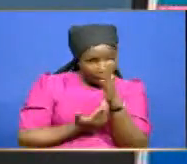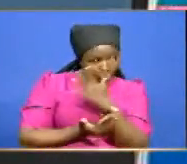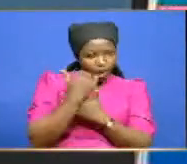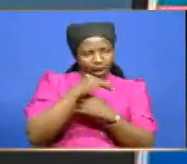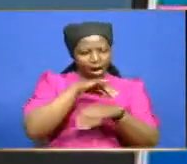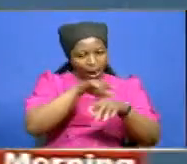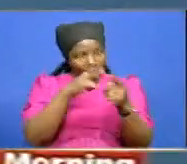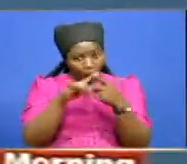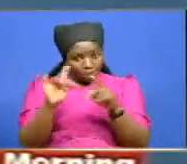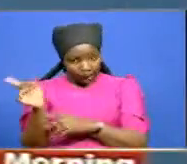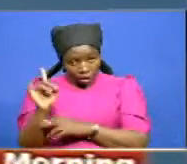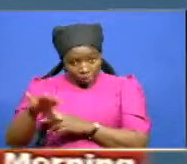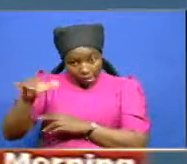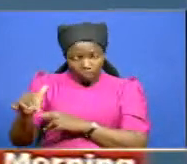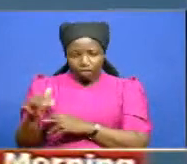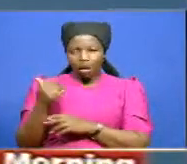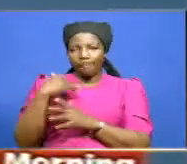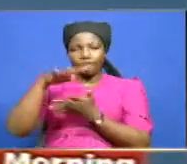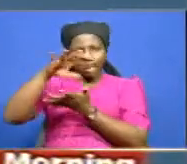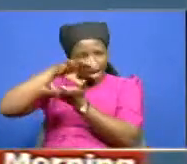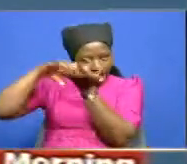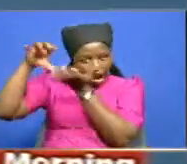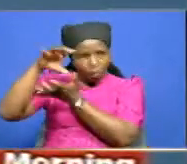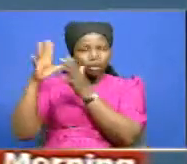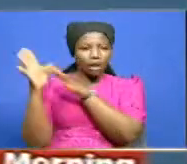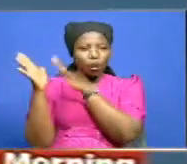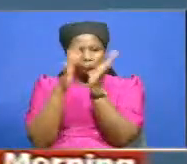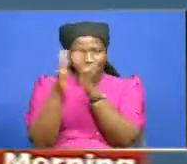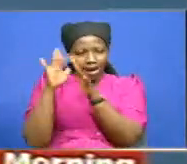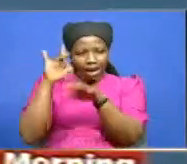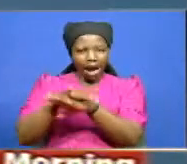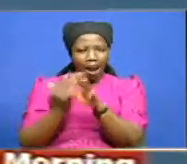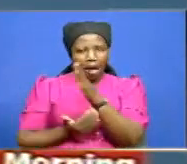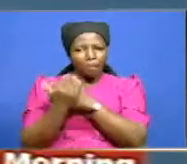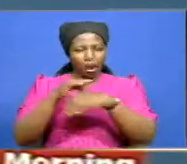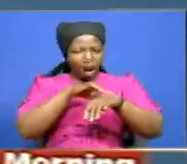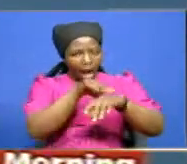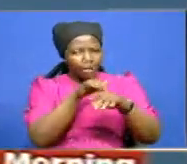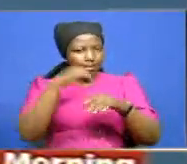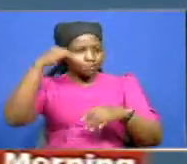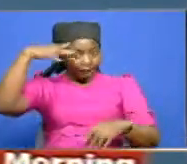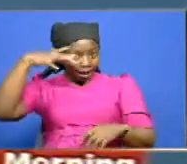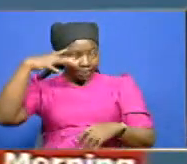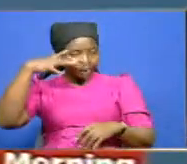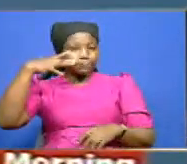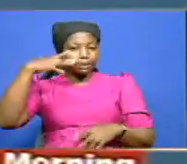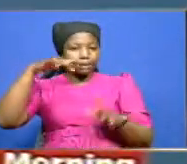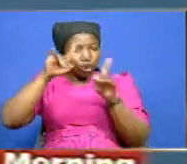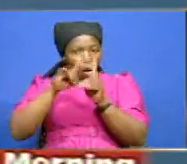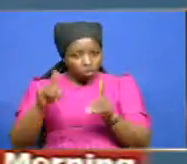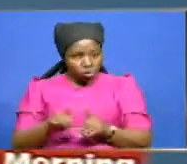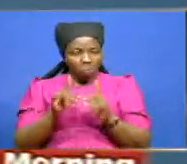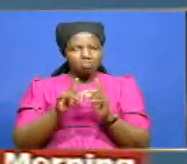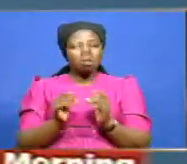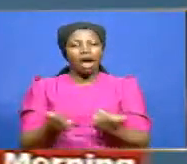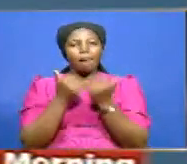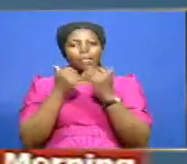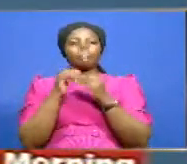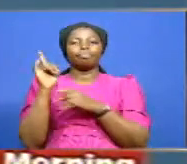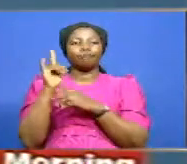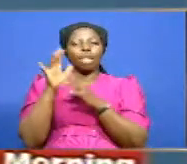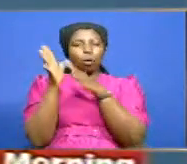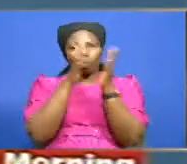in the capital, though there will be cloudy weather patterns during the early morning hours, sunny intervals will largely dominate. These are weather patterns